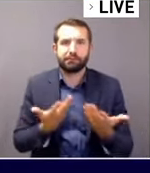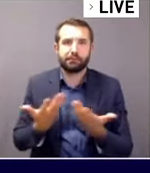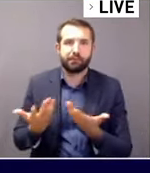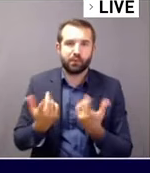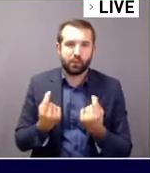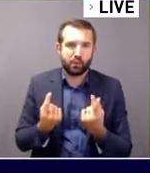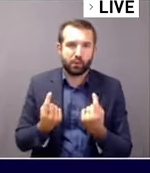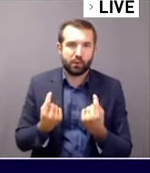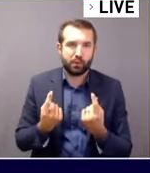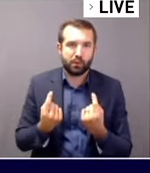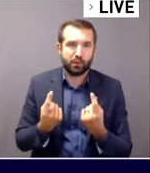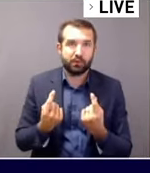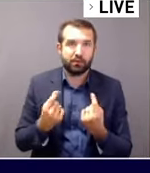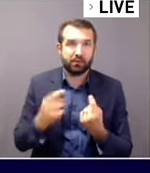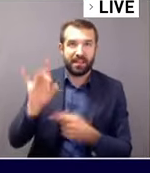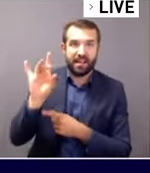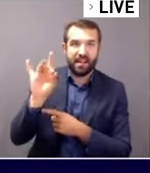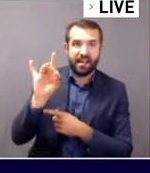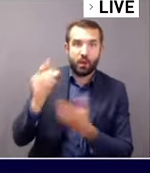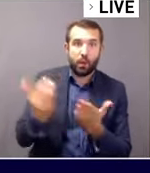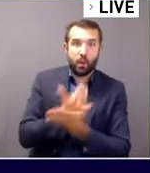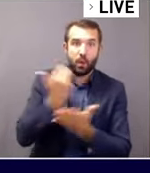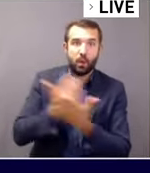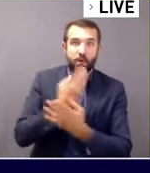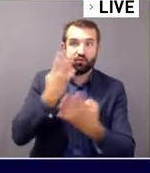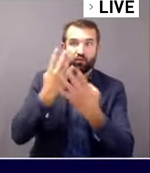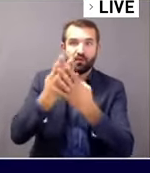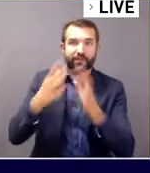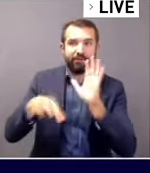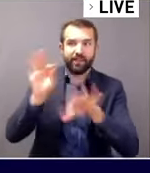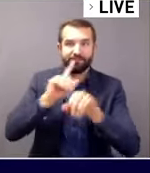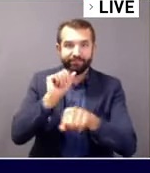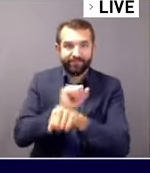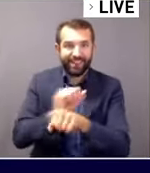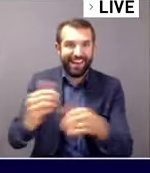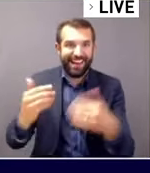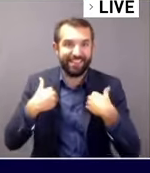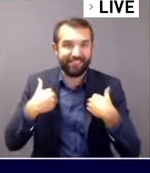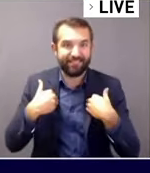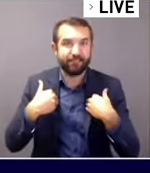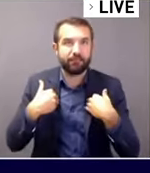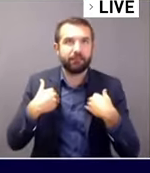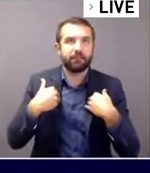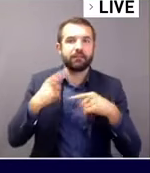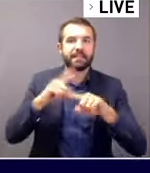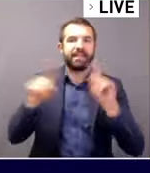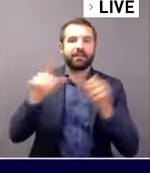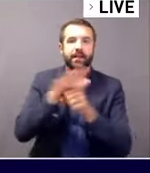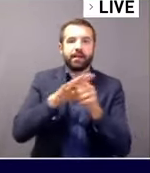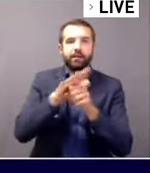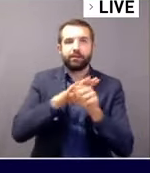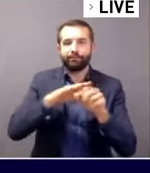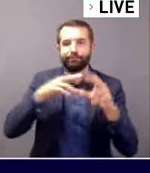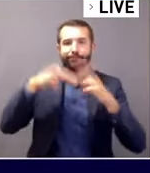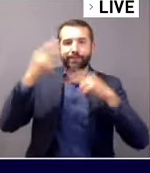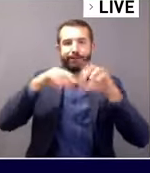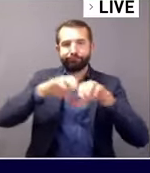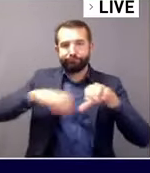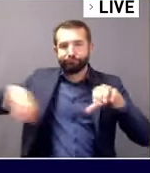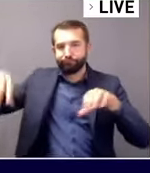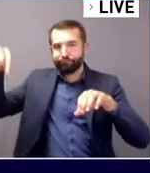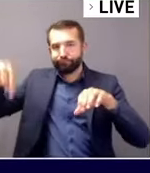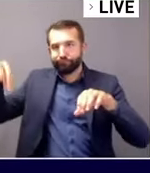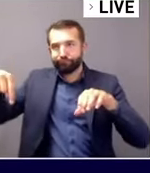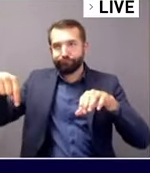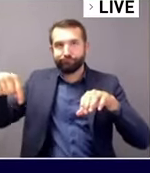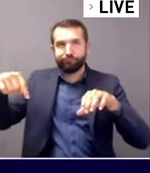CDC is that these eight new cases among inmates are in a different part of the jail, an area